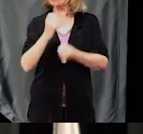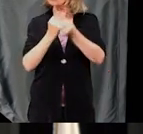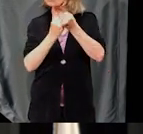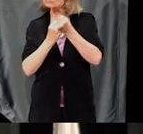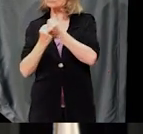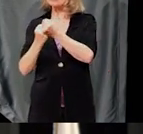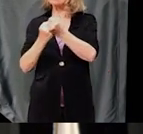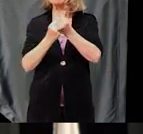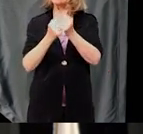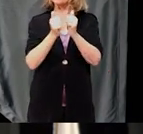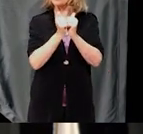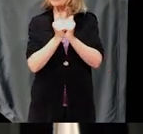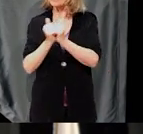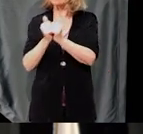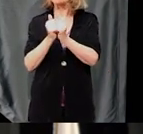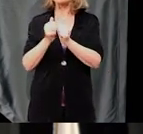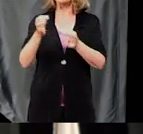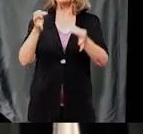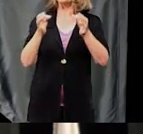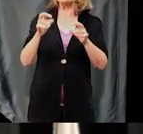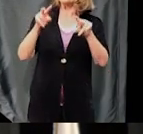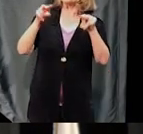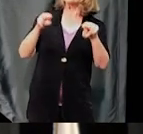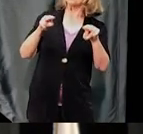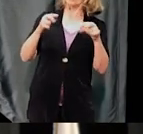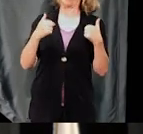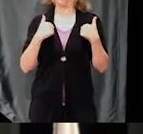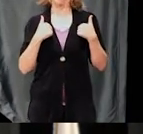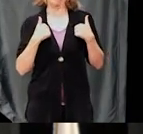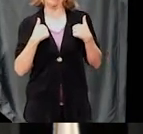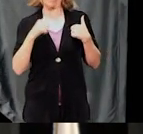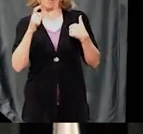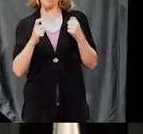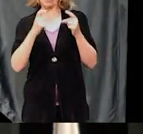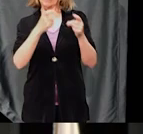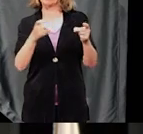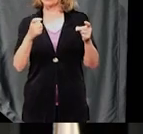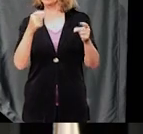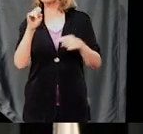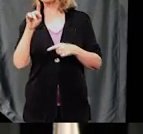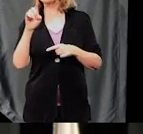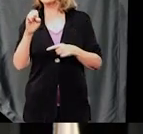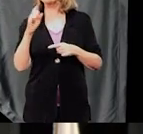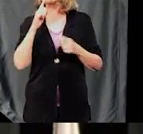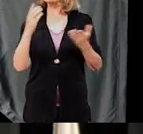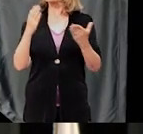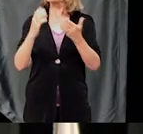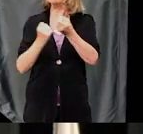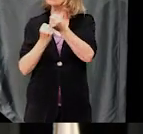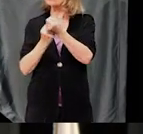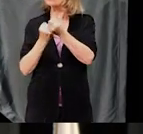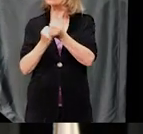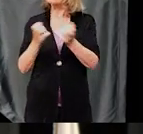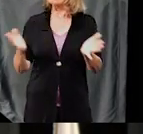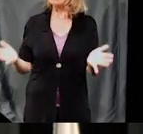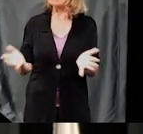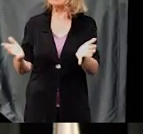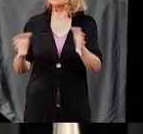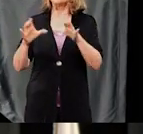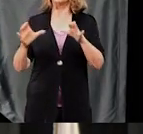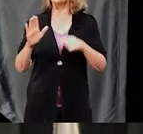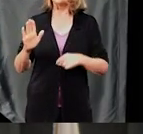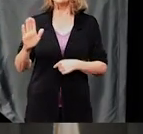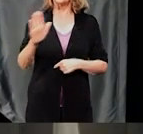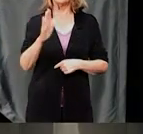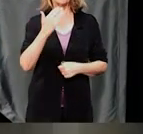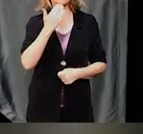together. We're not here to judge you. Well, maybe I am just a little because I have to give you a grade. But we are here to encourage and support you in doing the best you